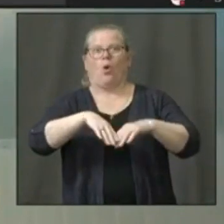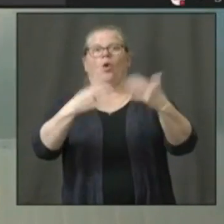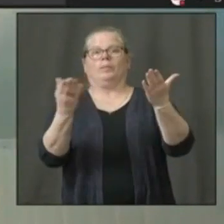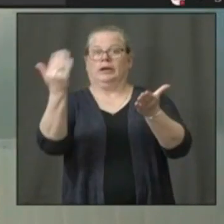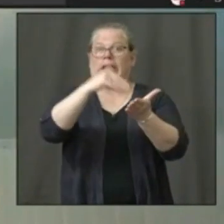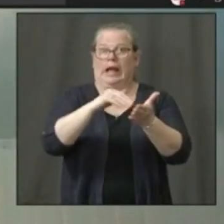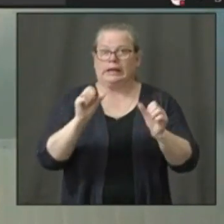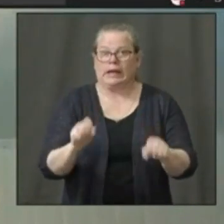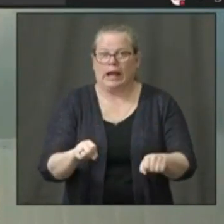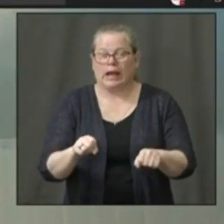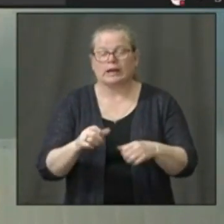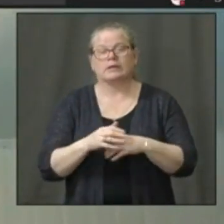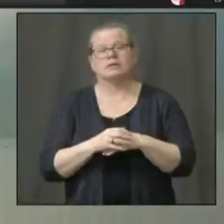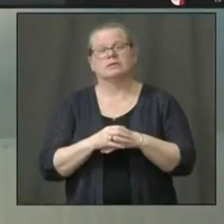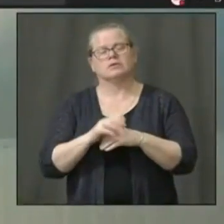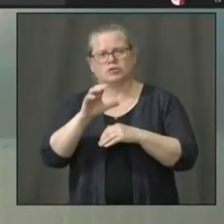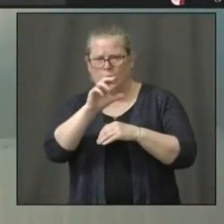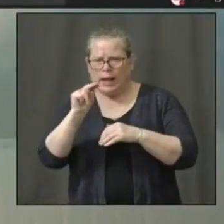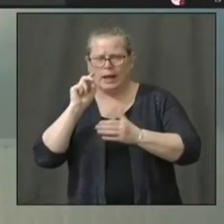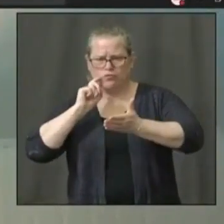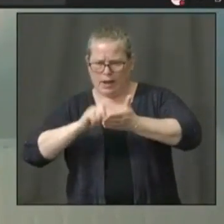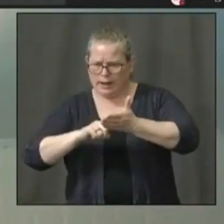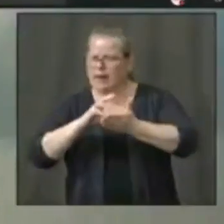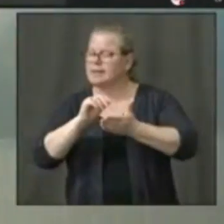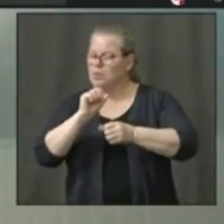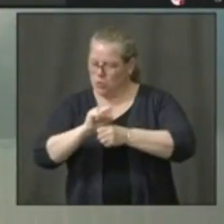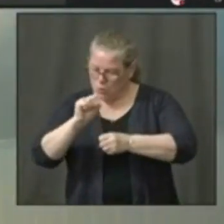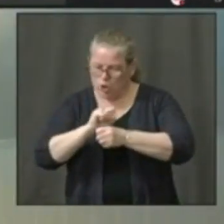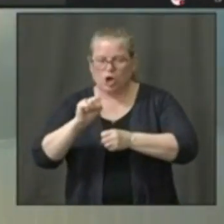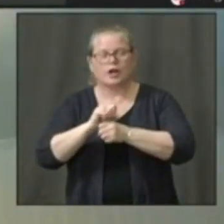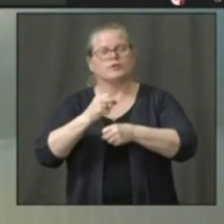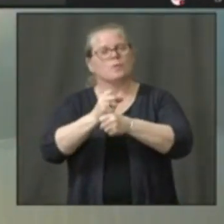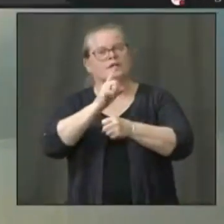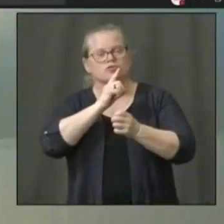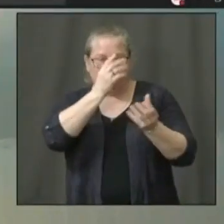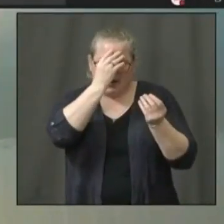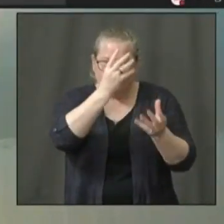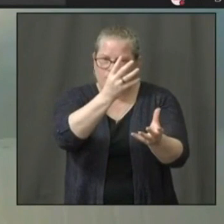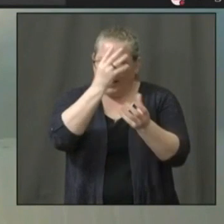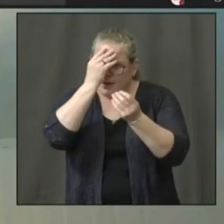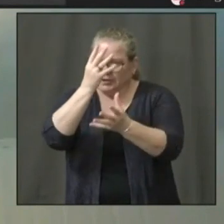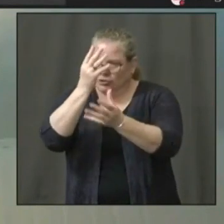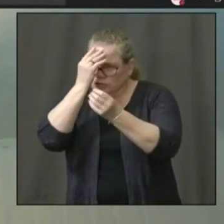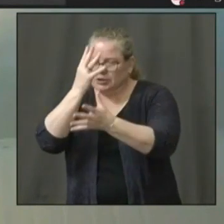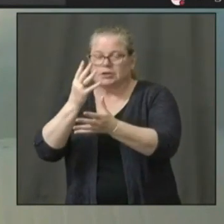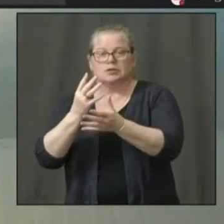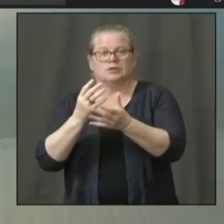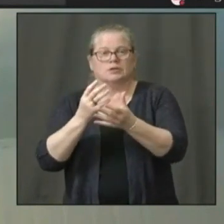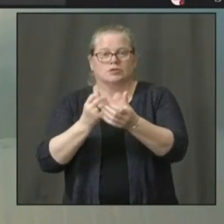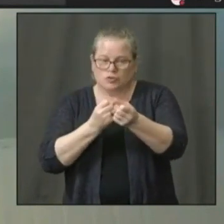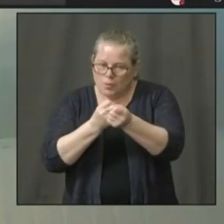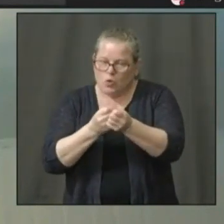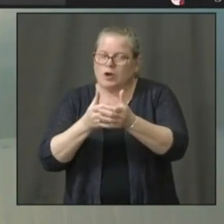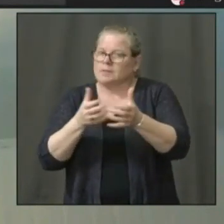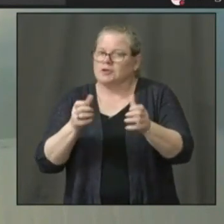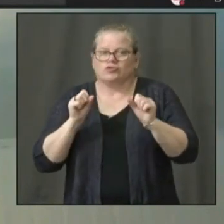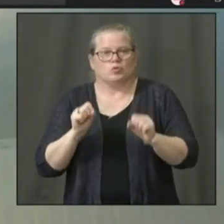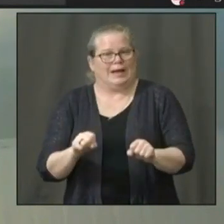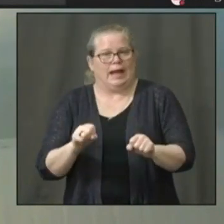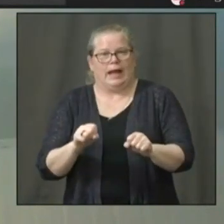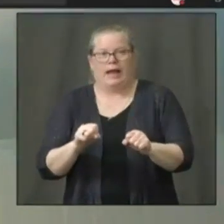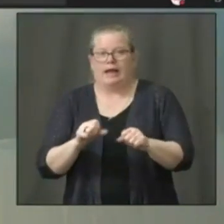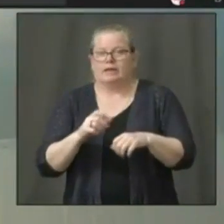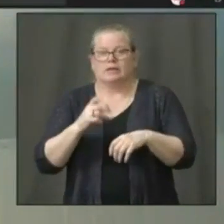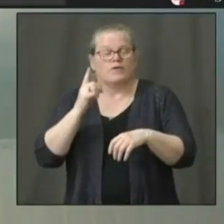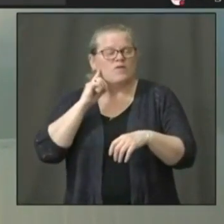is really recognizing this, and we're working to bring as much information as we can to providers with DECD, SBA,